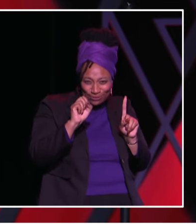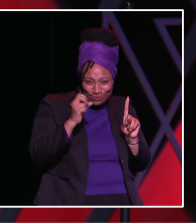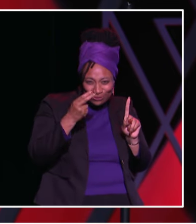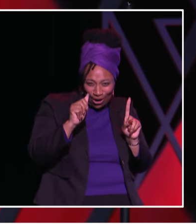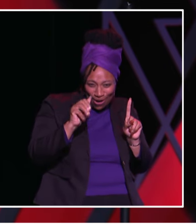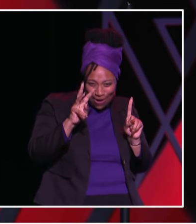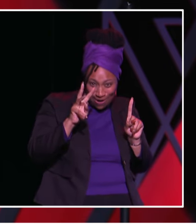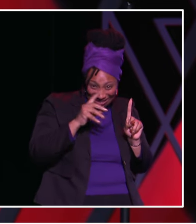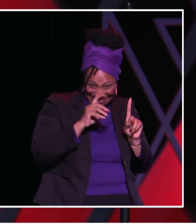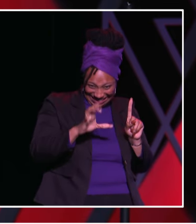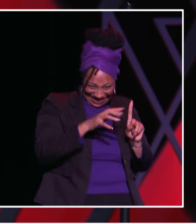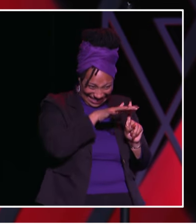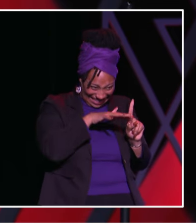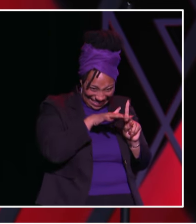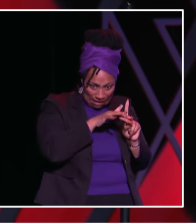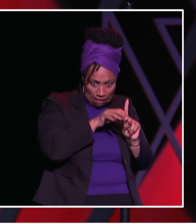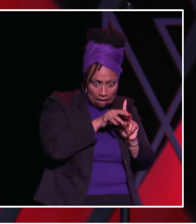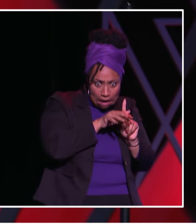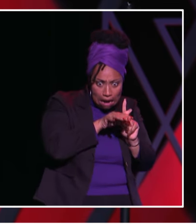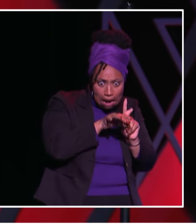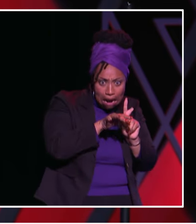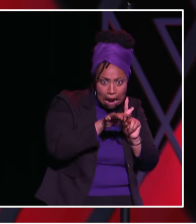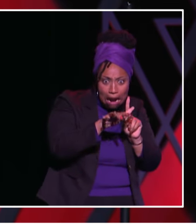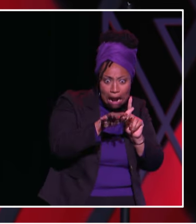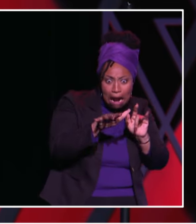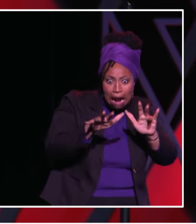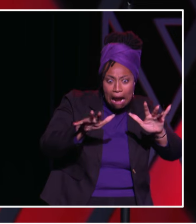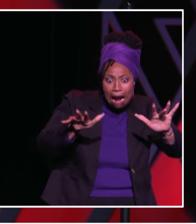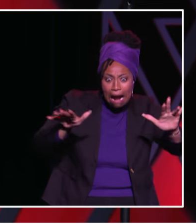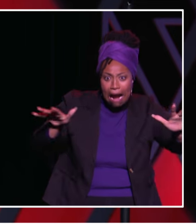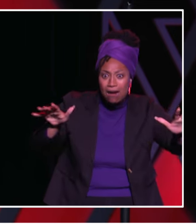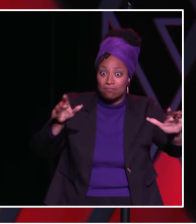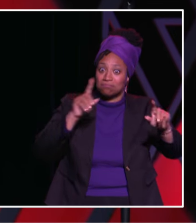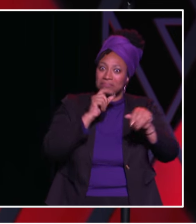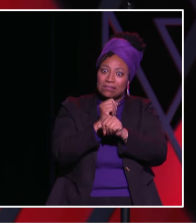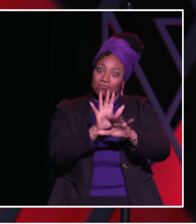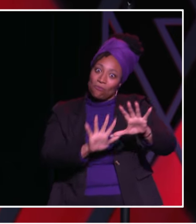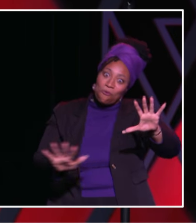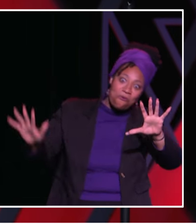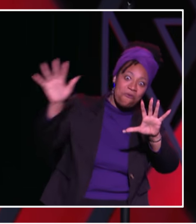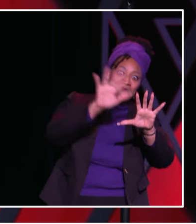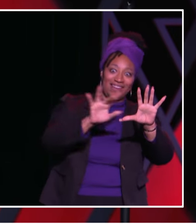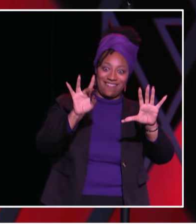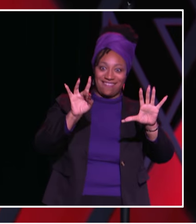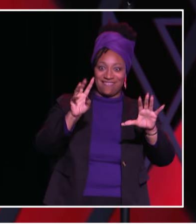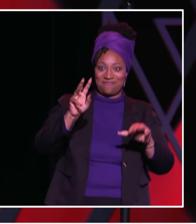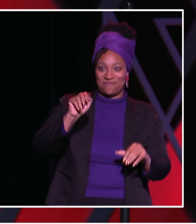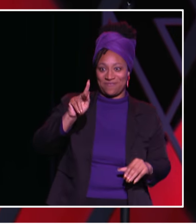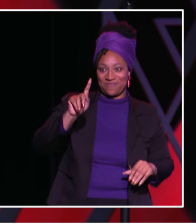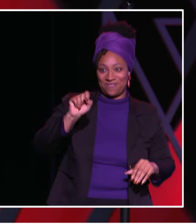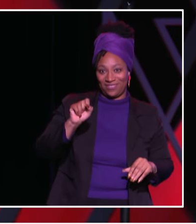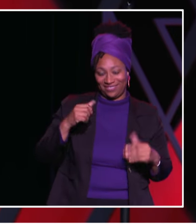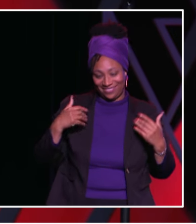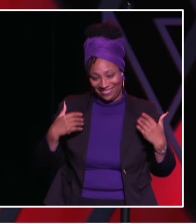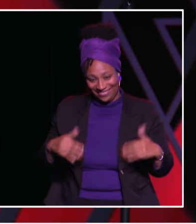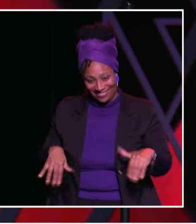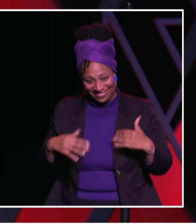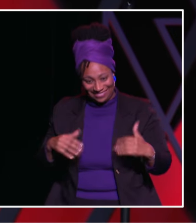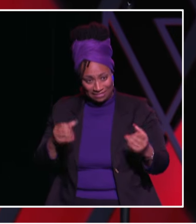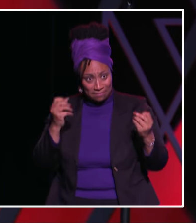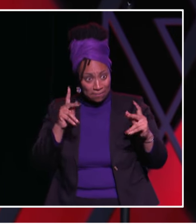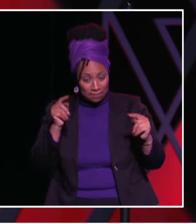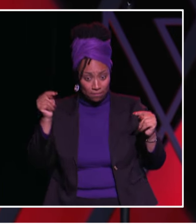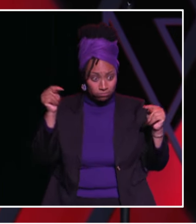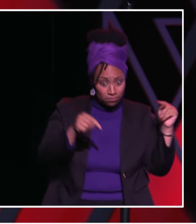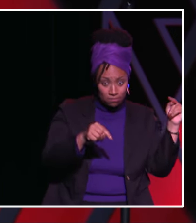8-ward extravaganza. Her vision has brought hundreds of thousands of residents and visitors